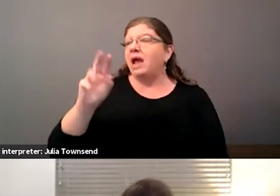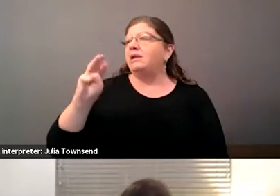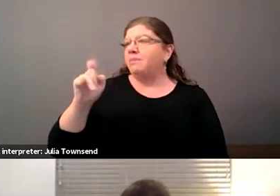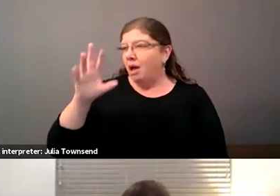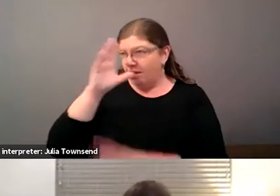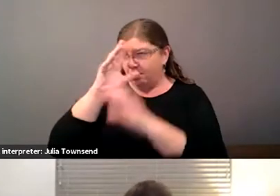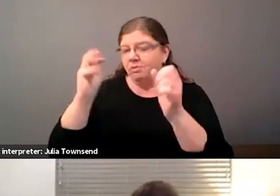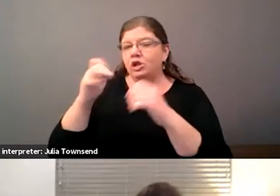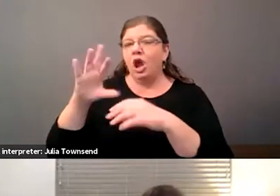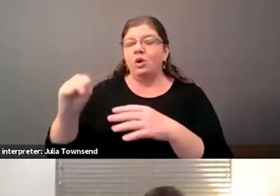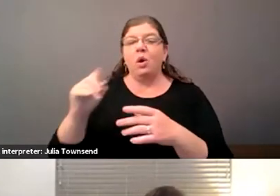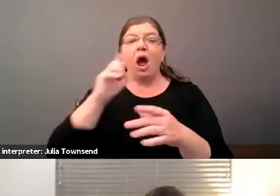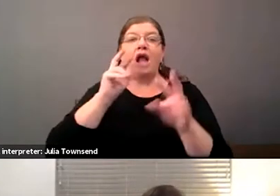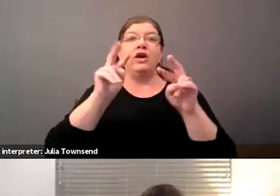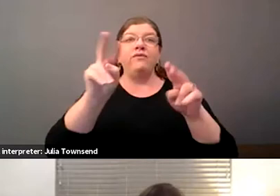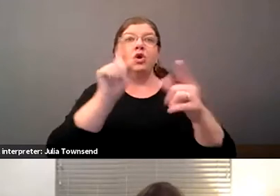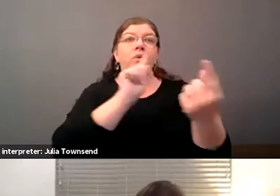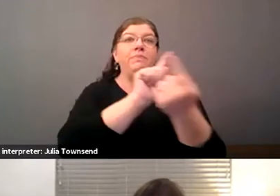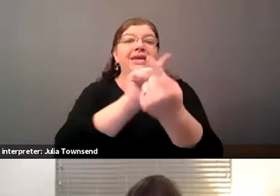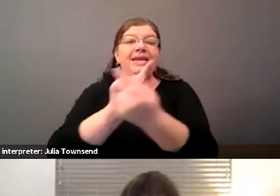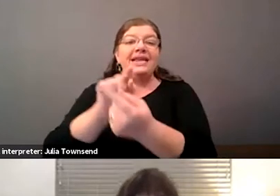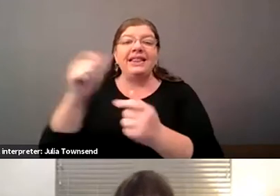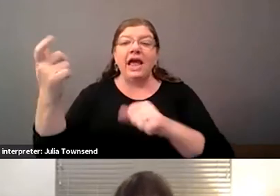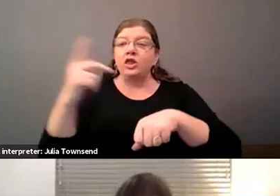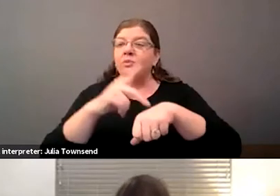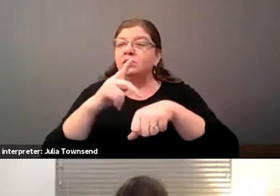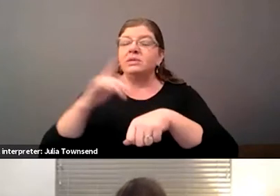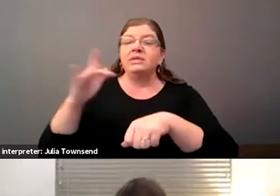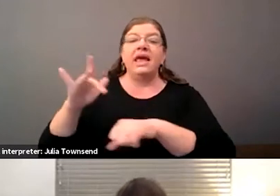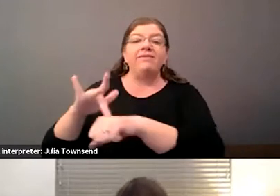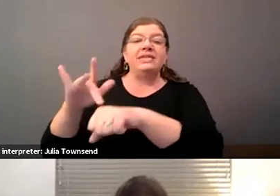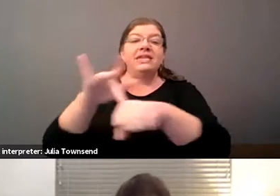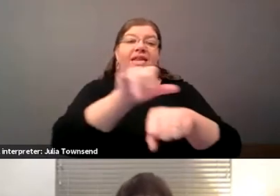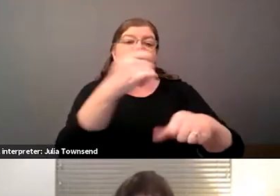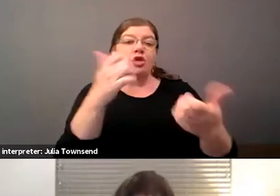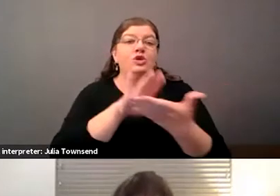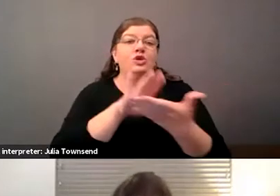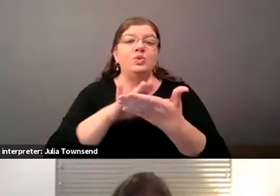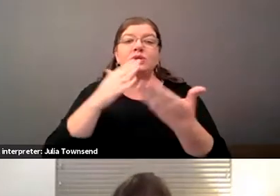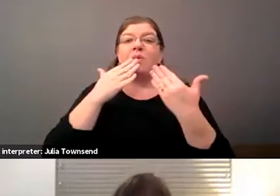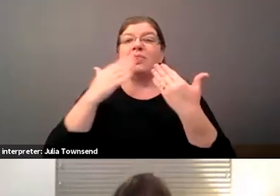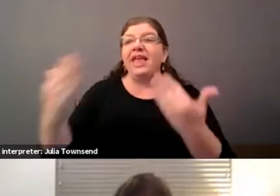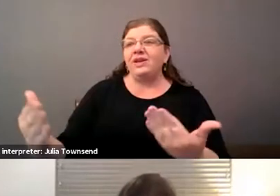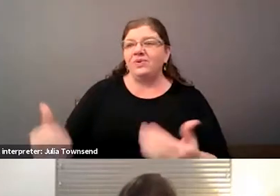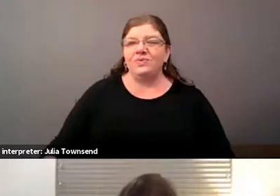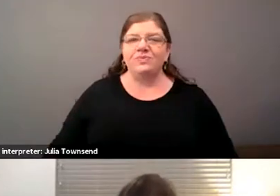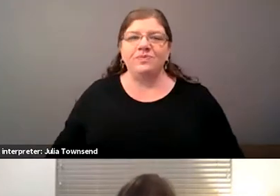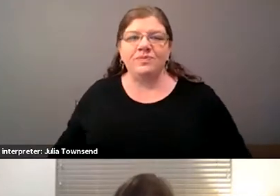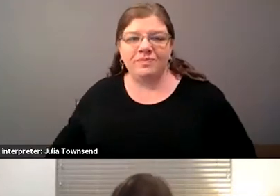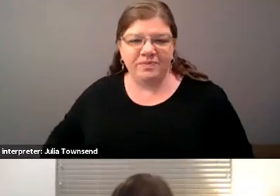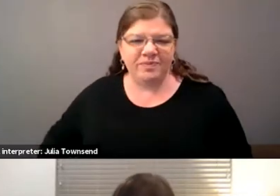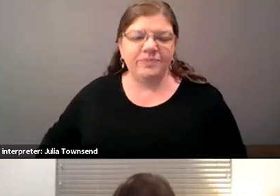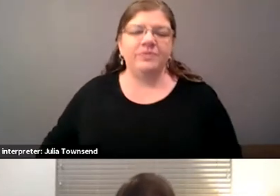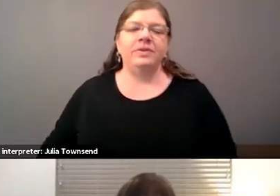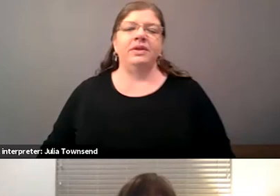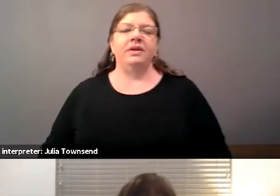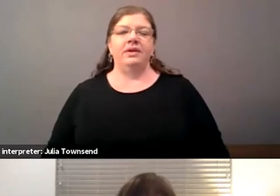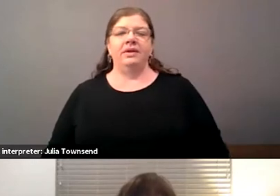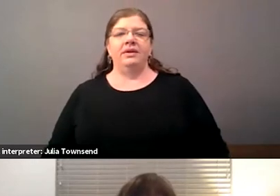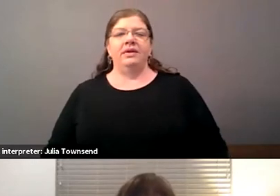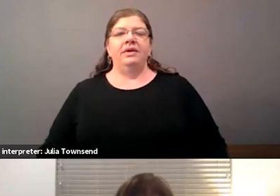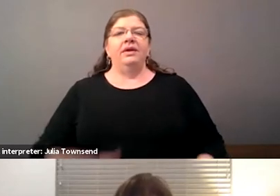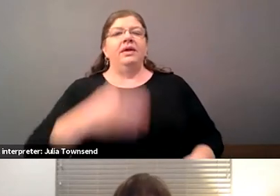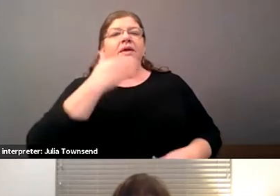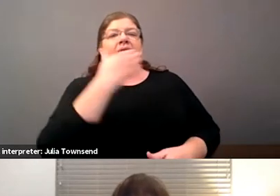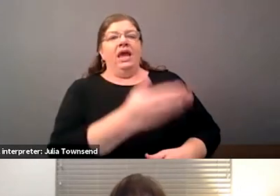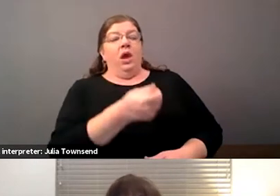to meeting all the other principals and visiting all the other schools so thank you thank you i do have a few